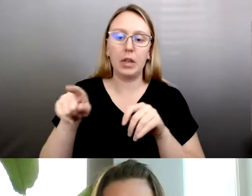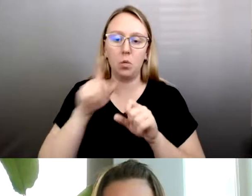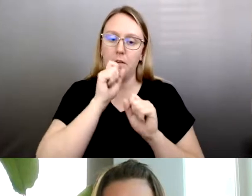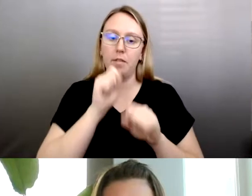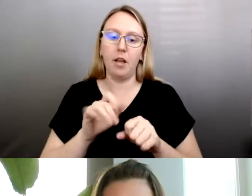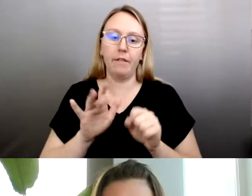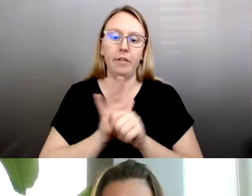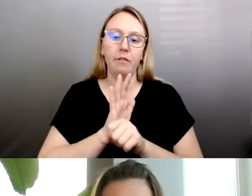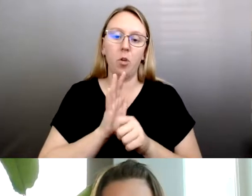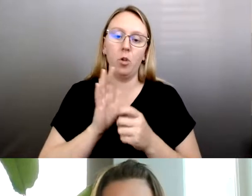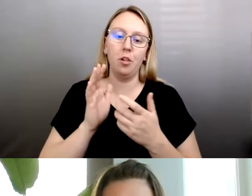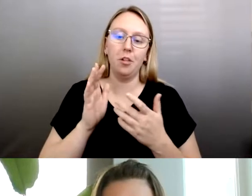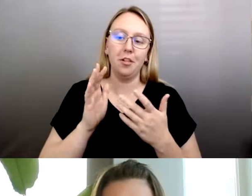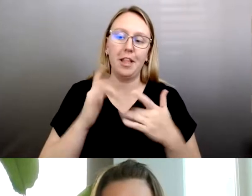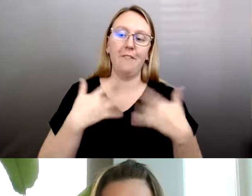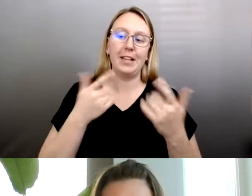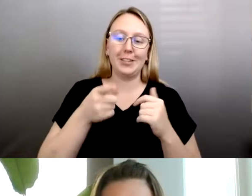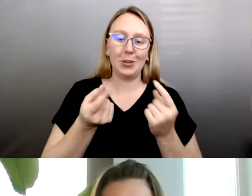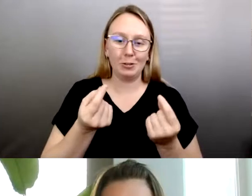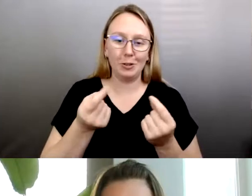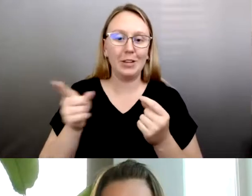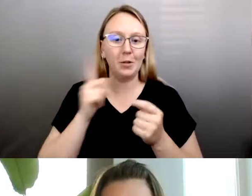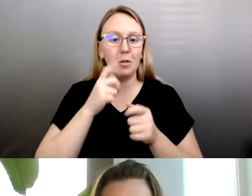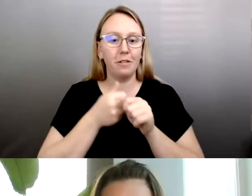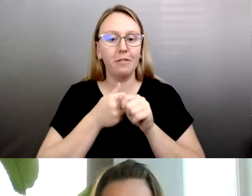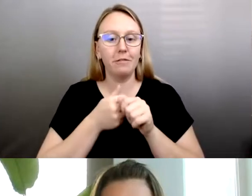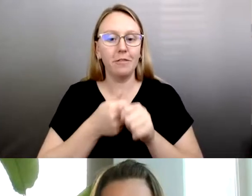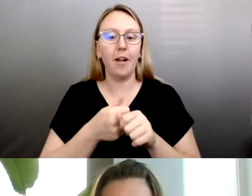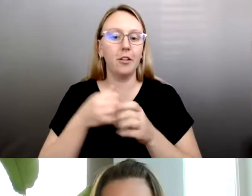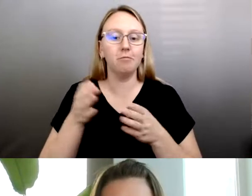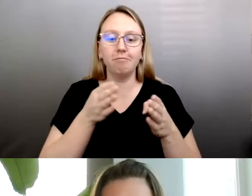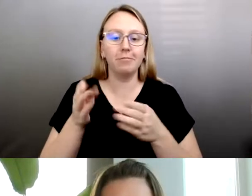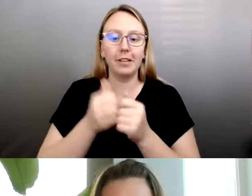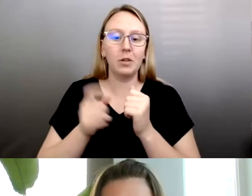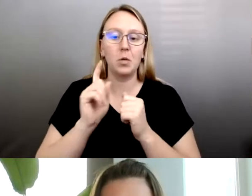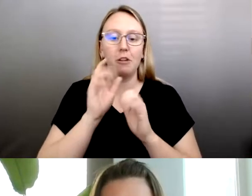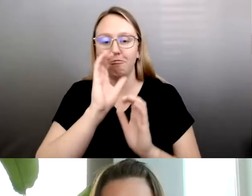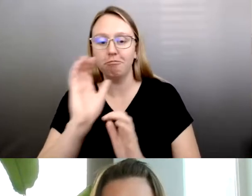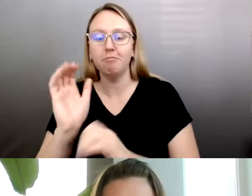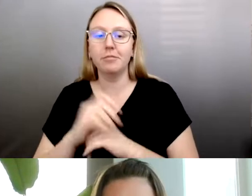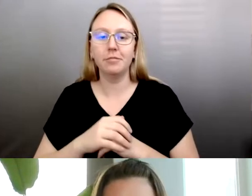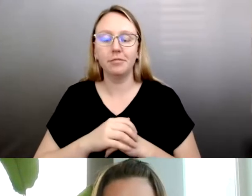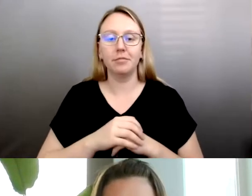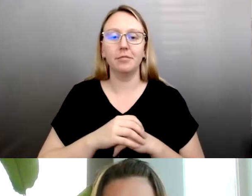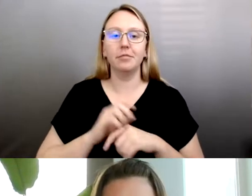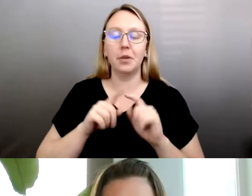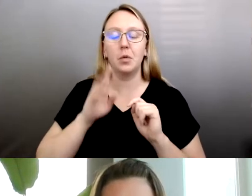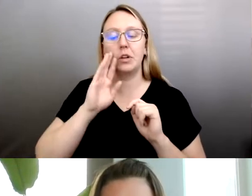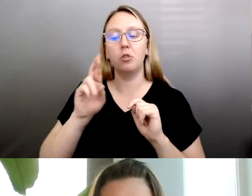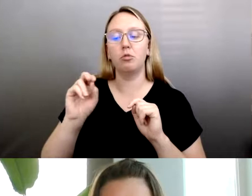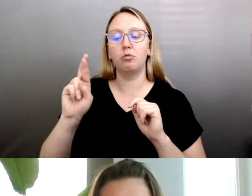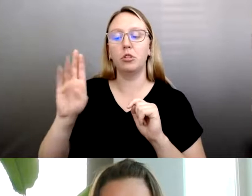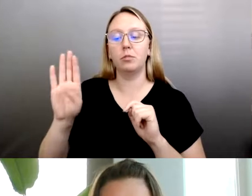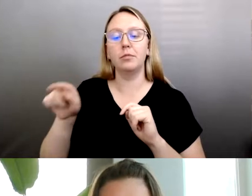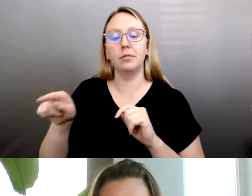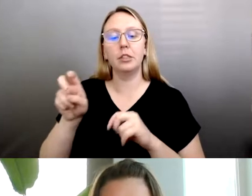and would have followed the paths of everywhere we're kind of going. But yeah, we know that Roger traveled a lot and we're still